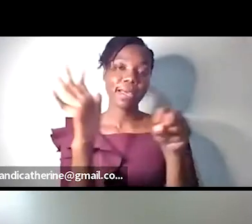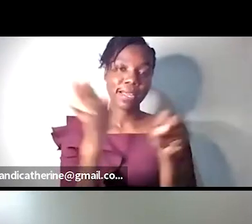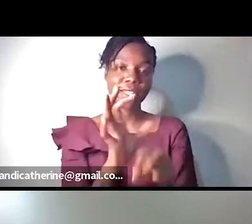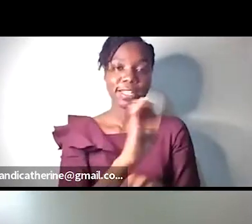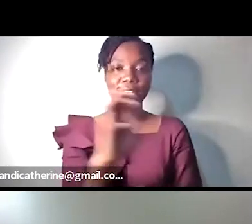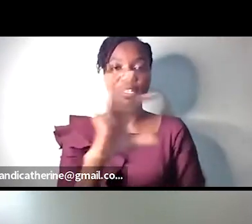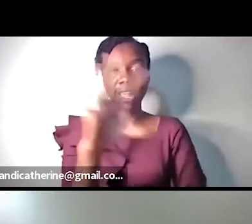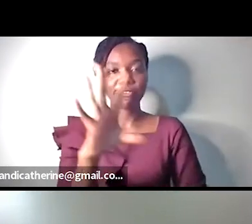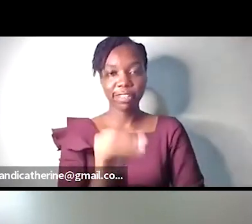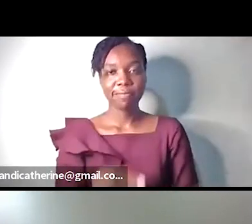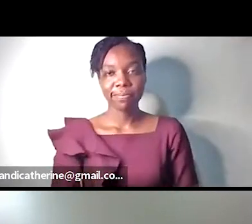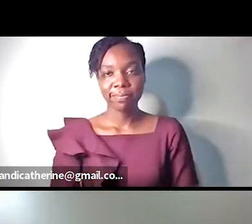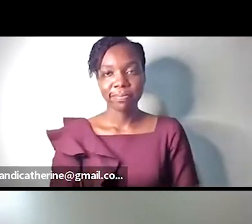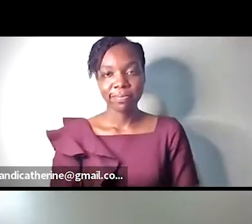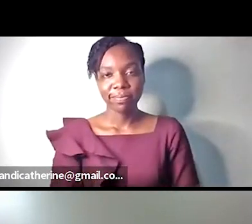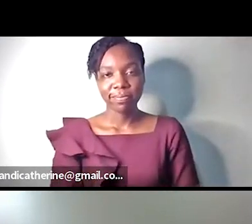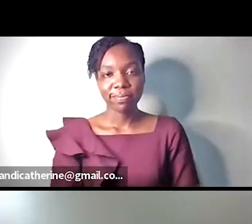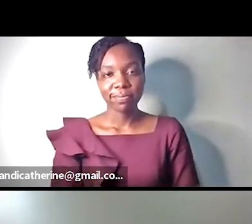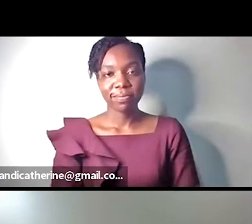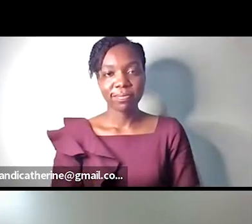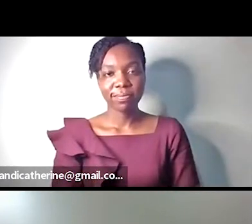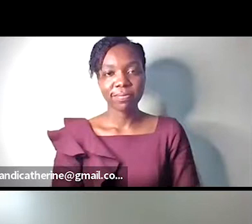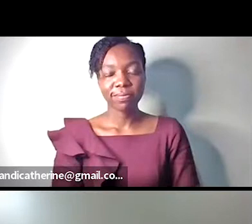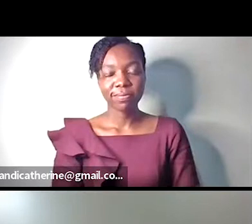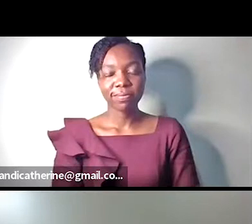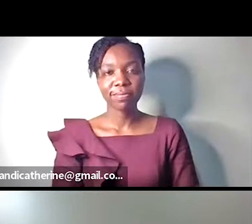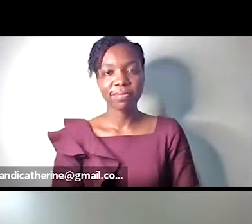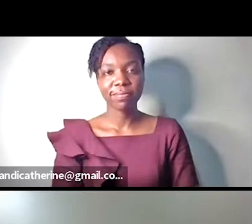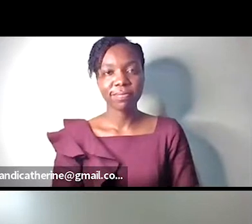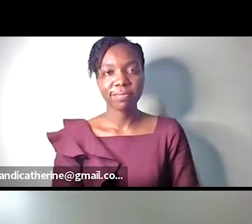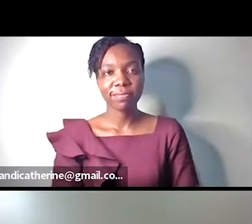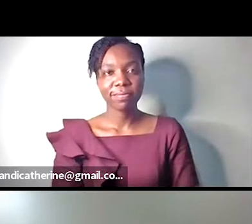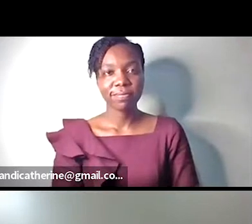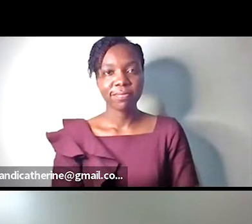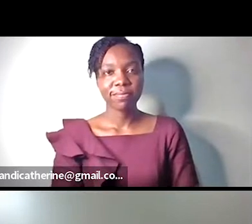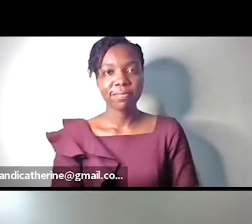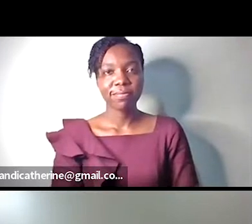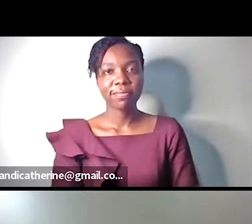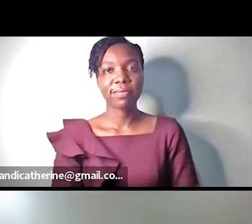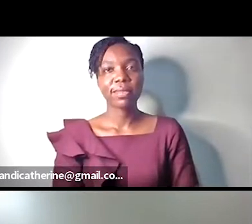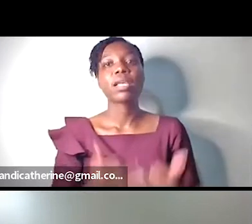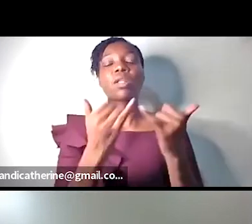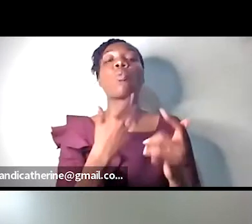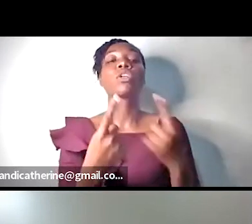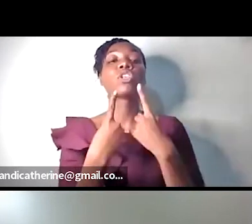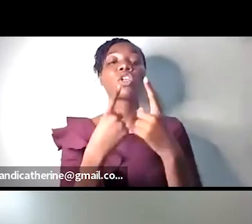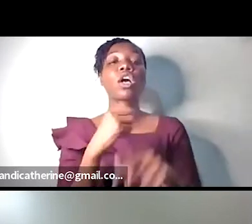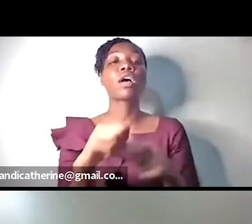Let me talk about let me talk about